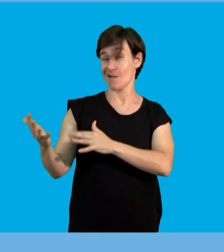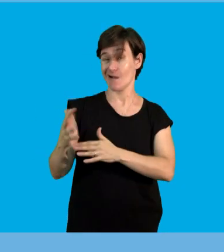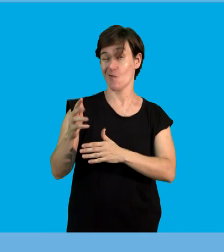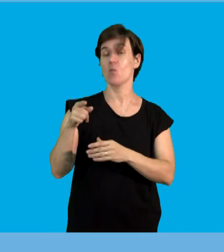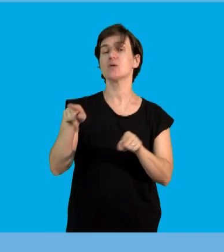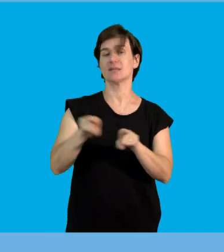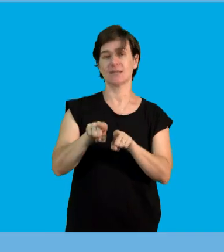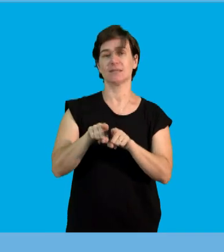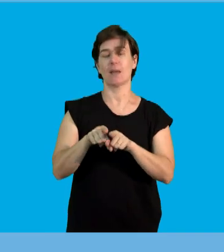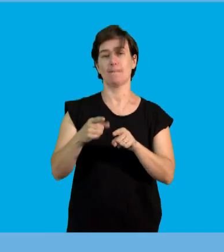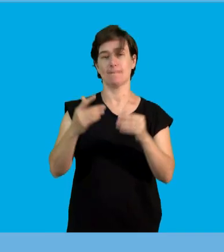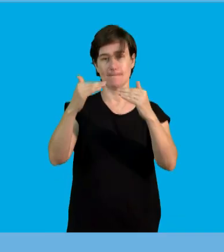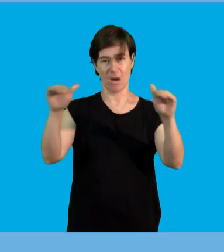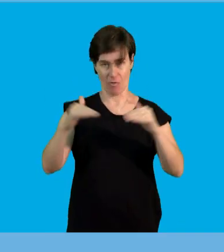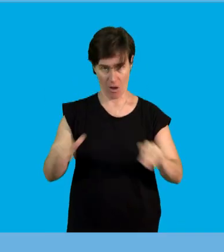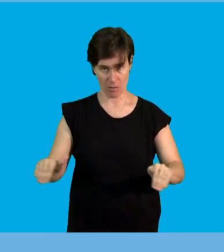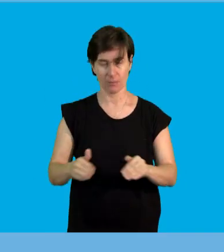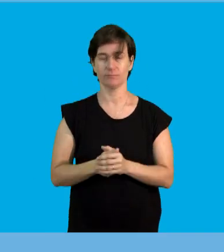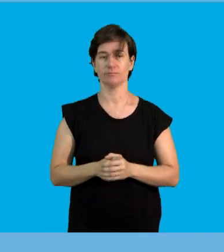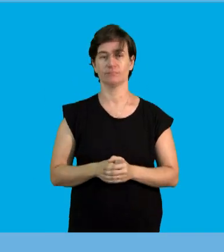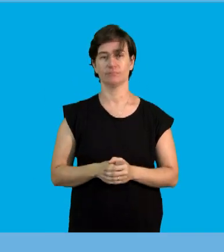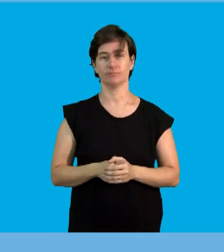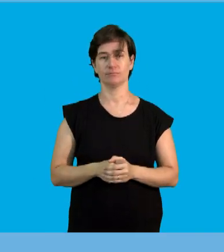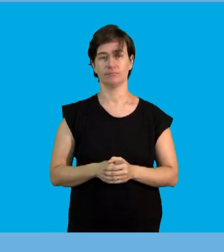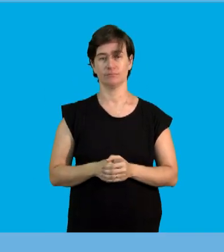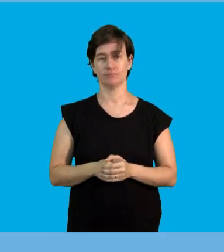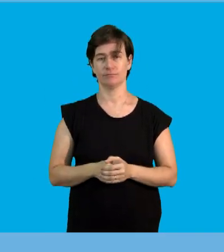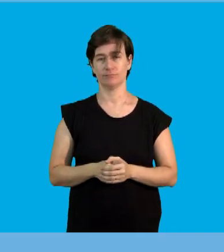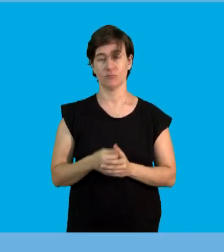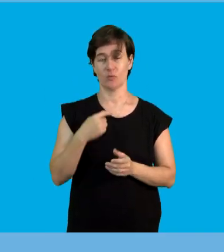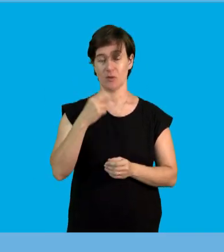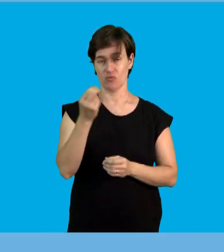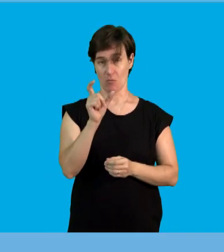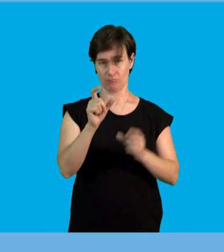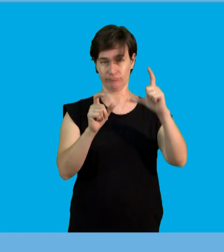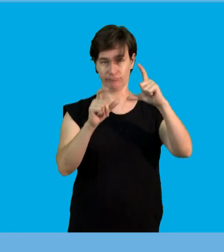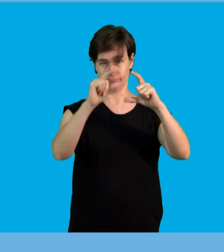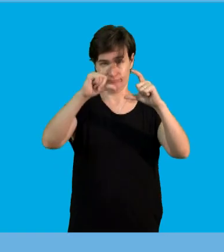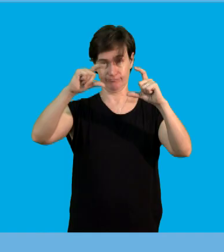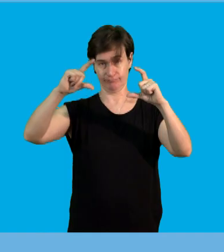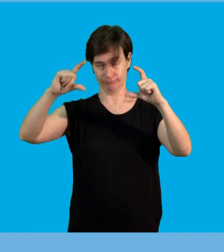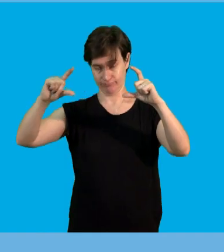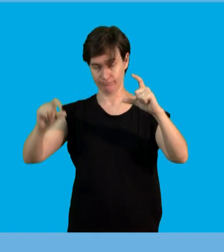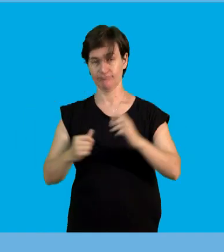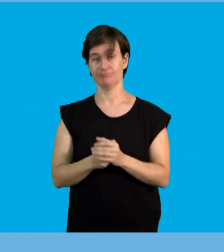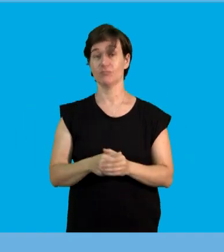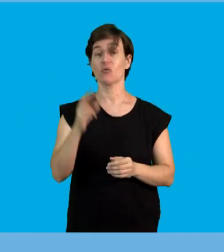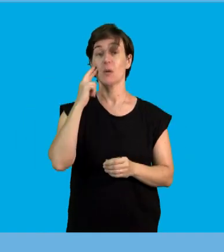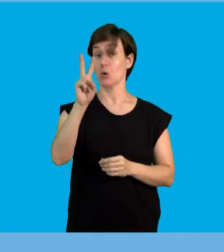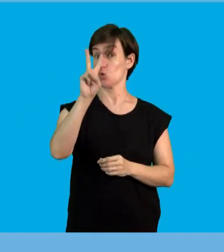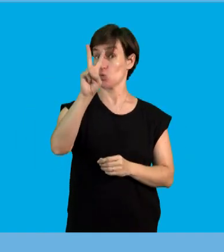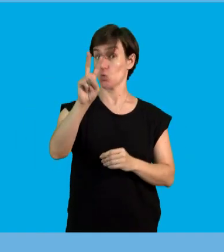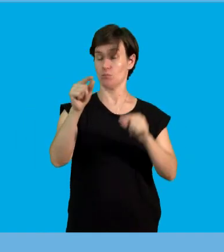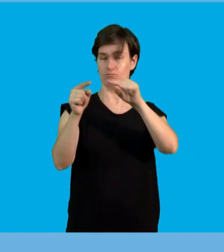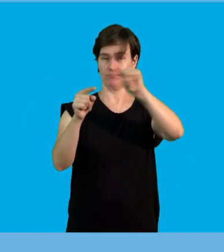having four cells and a closed switch. So first cell, second cell, third cell, and fourth cell. And